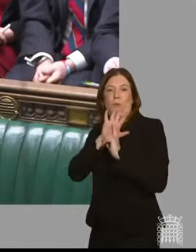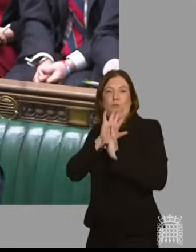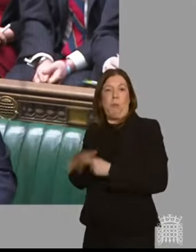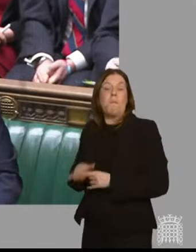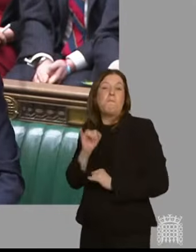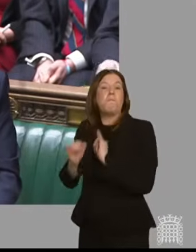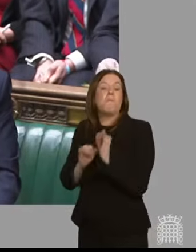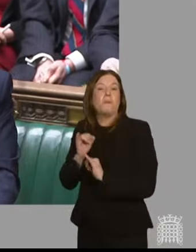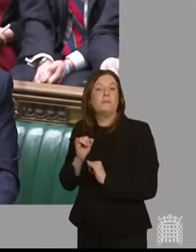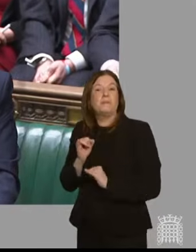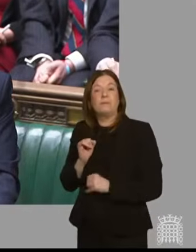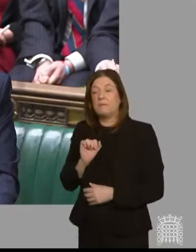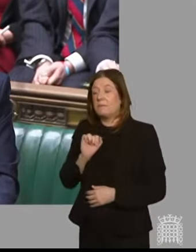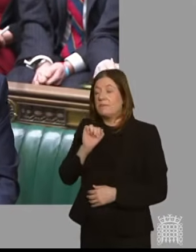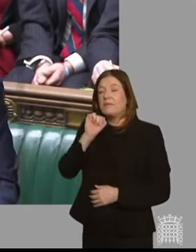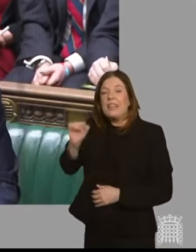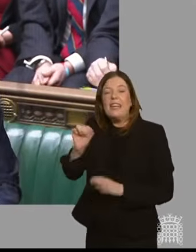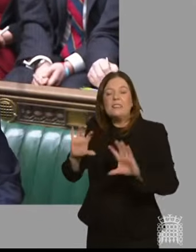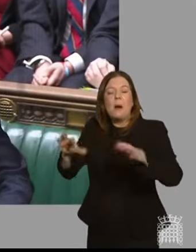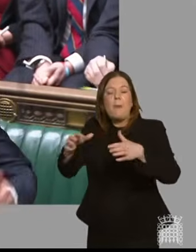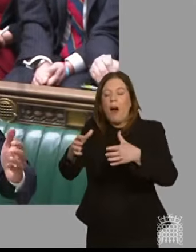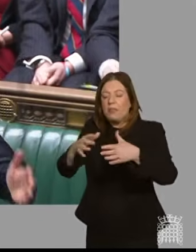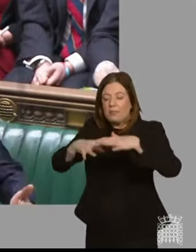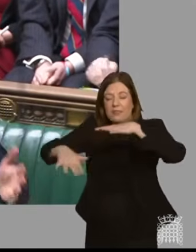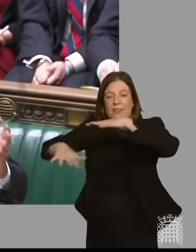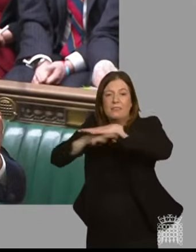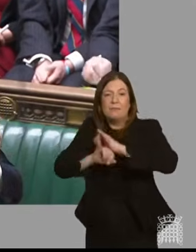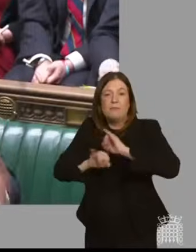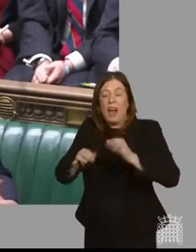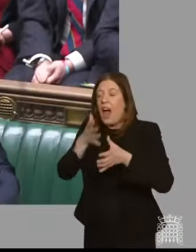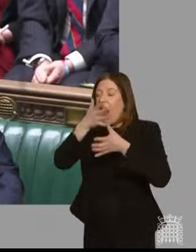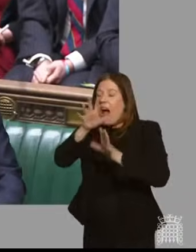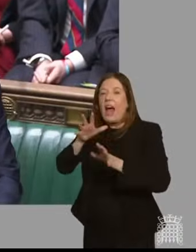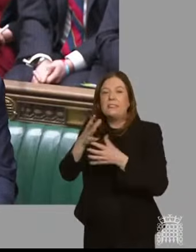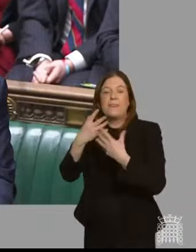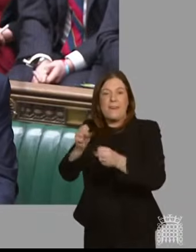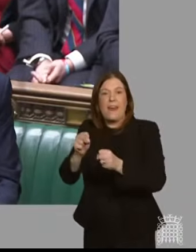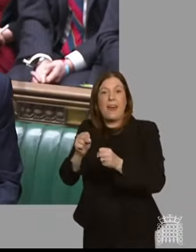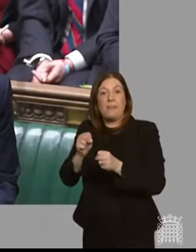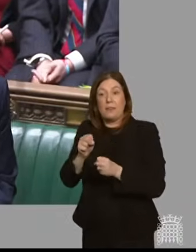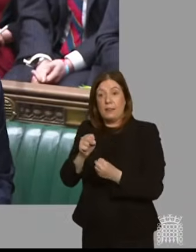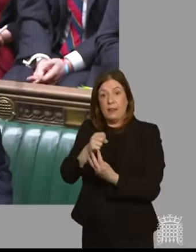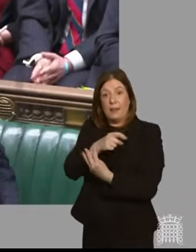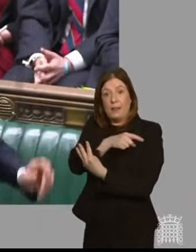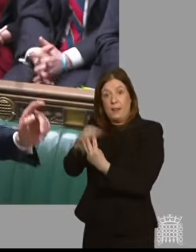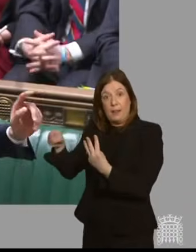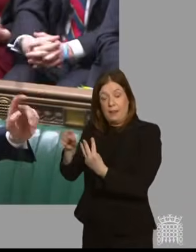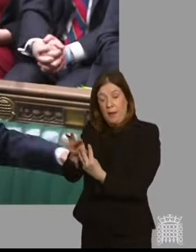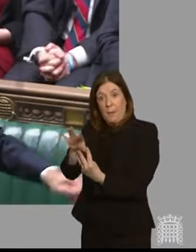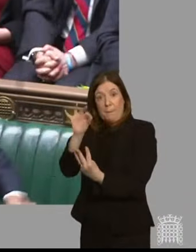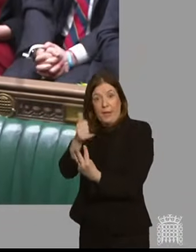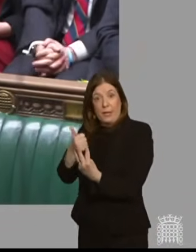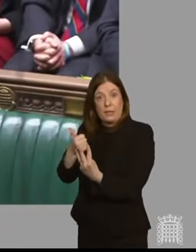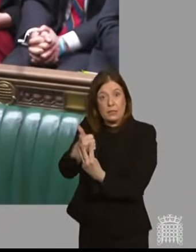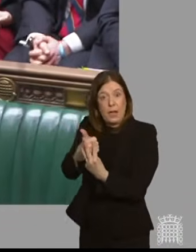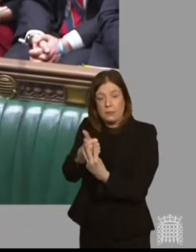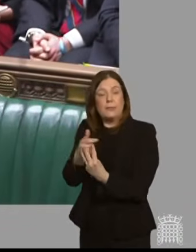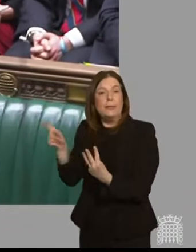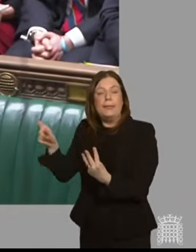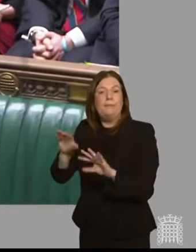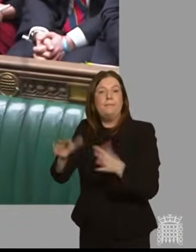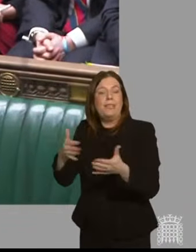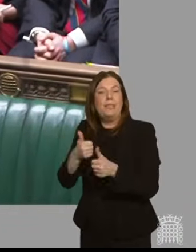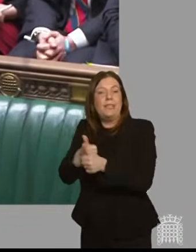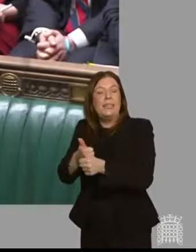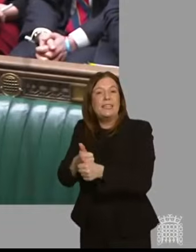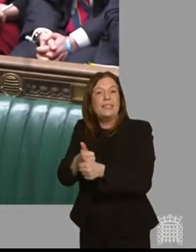3 ex-Labour candidates standing, he can't back a single one of them, Mr. Speaker. It's because we expel